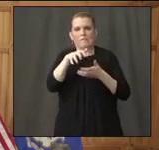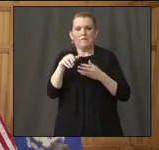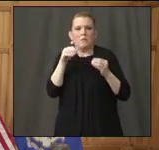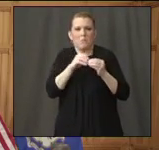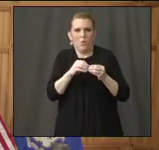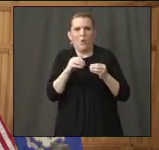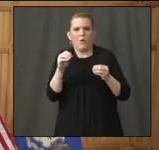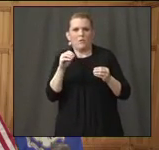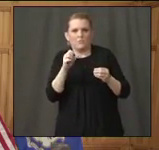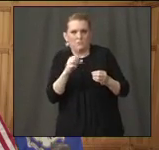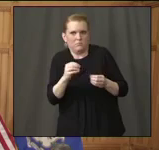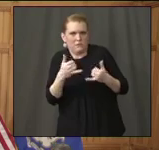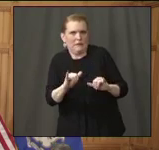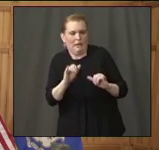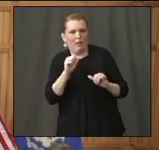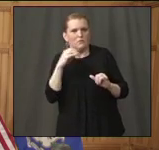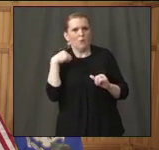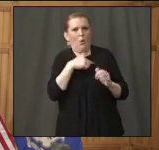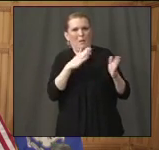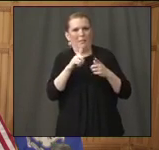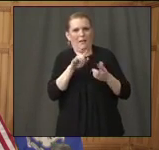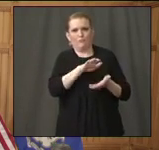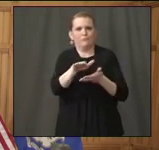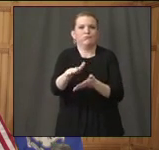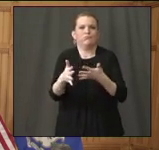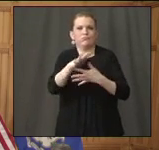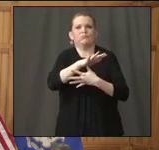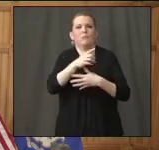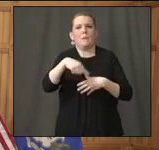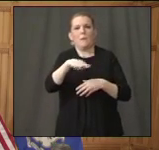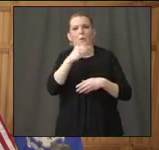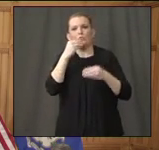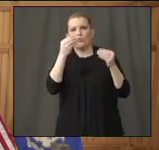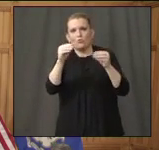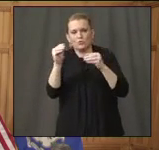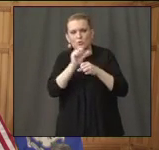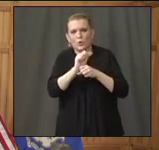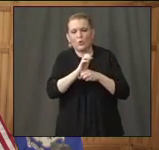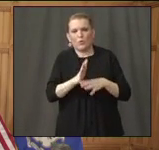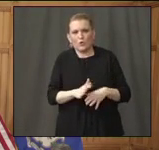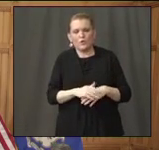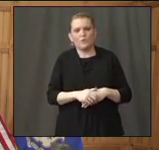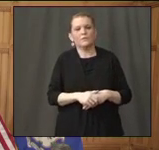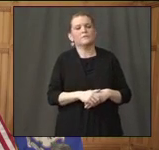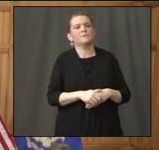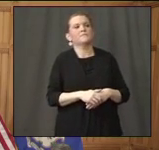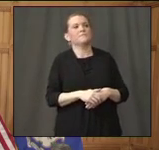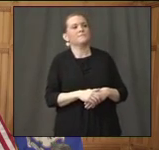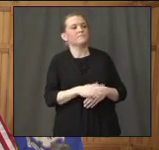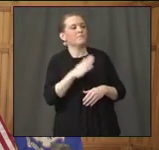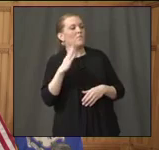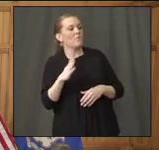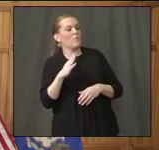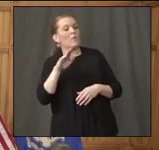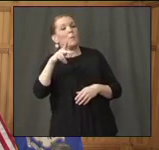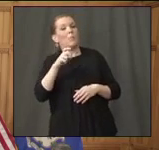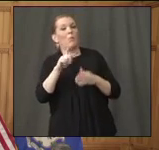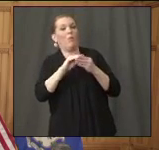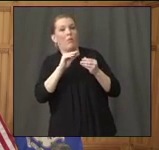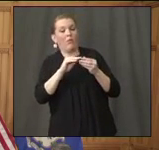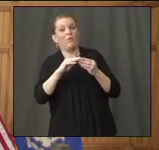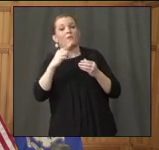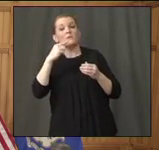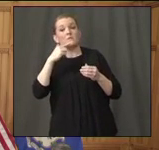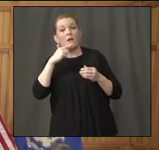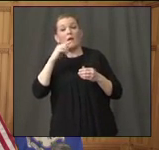with grocery workers and our frontline workers, our executive director of the Office of Early Childhood, Beth Bai, and